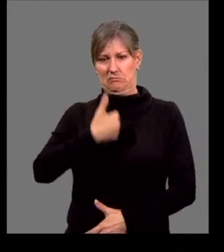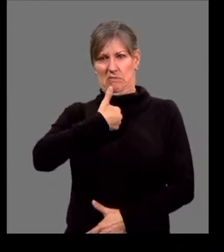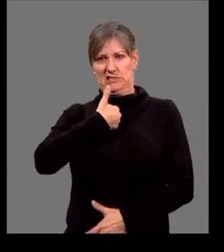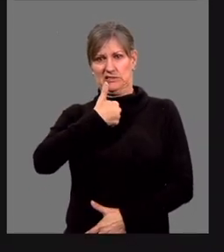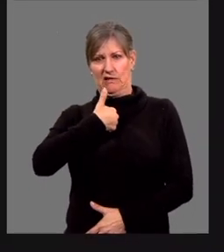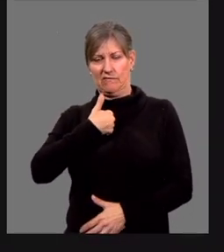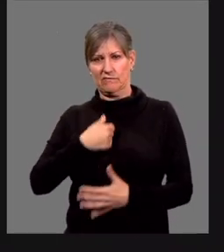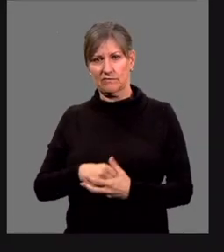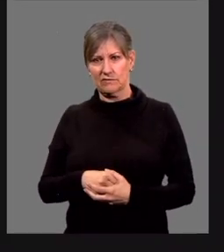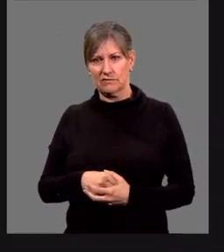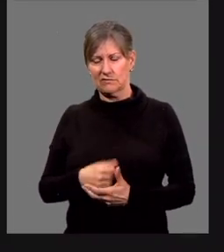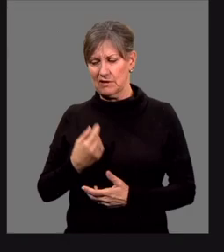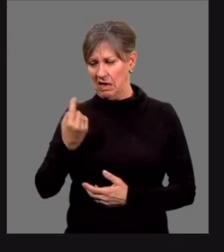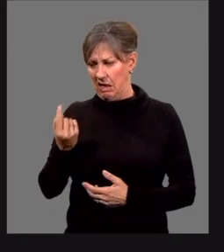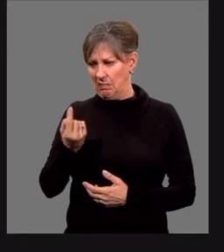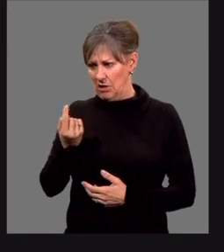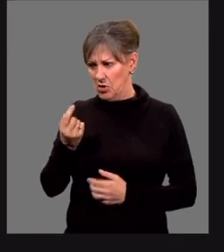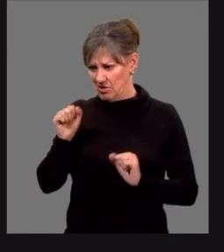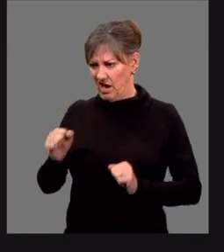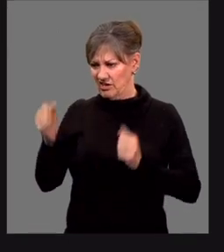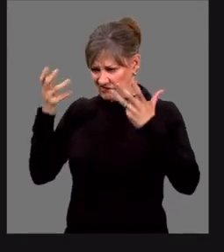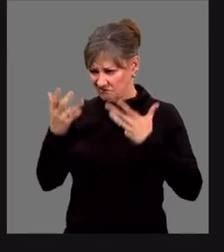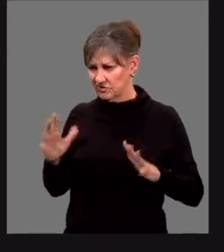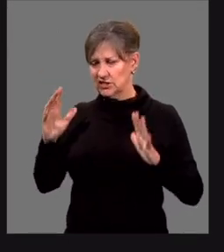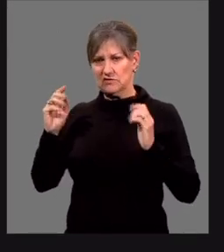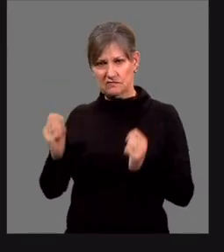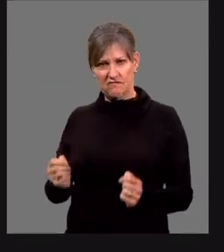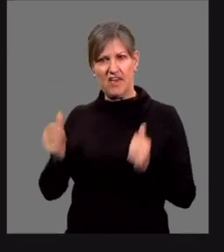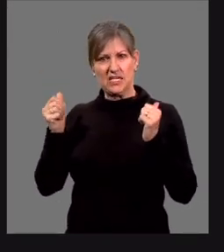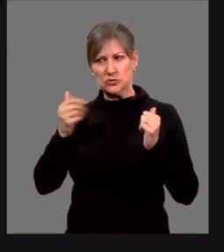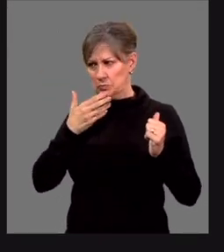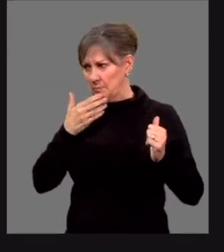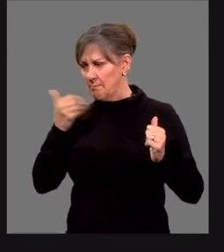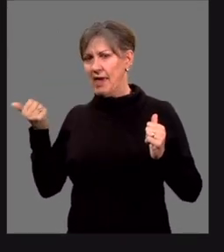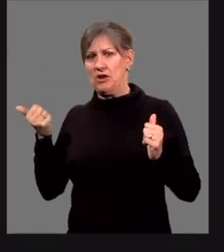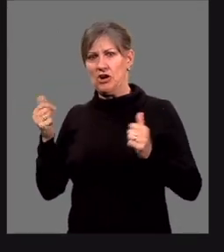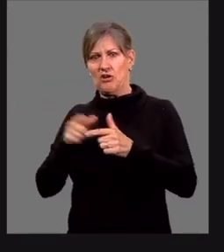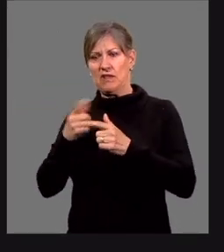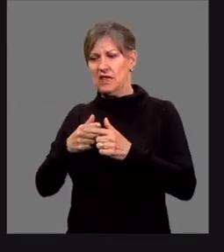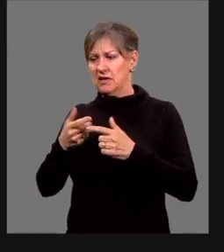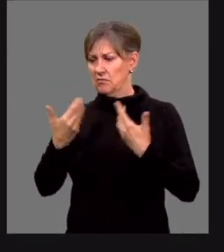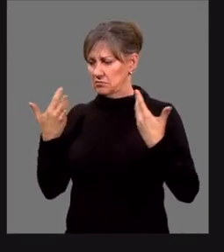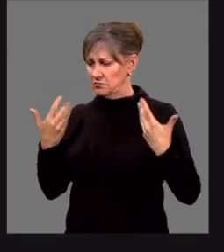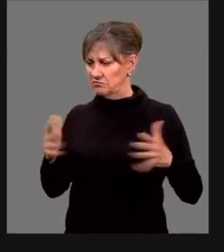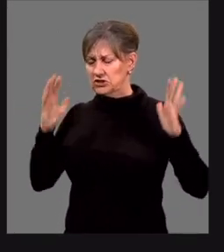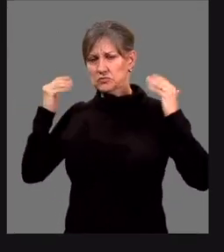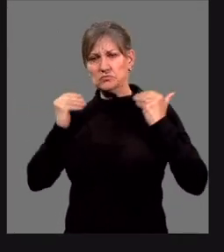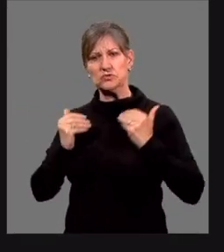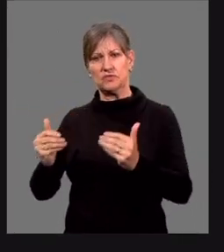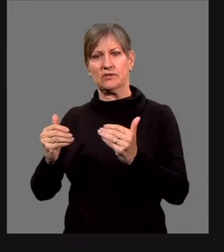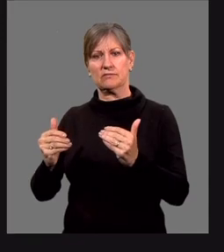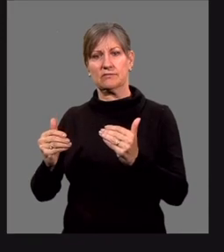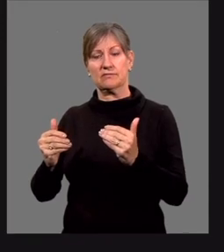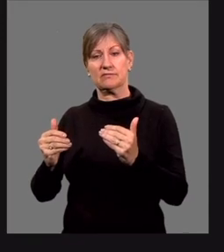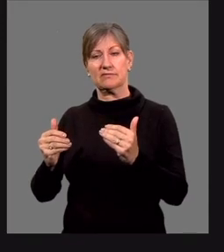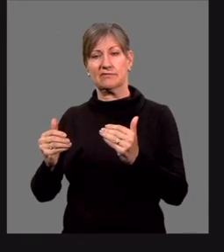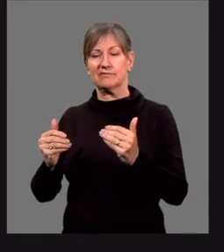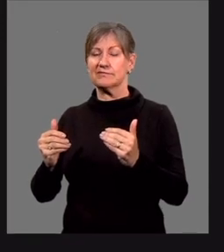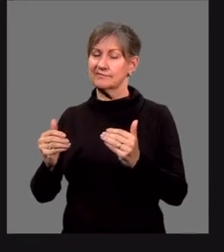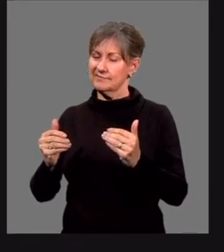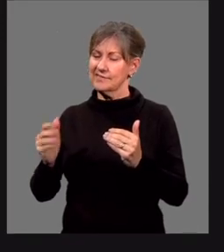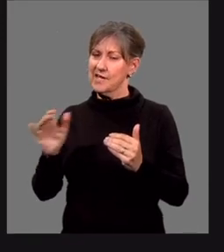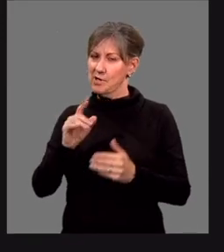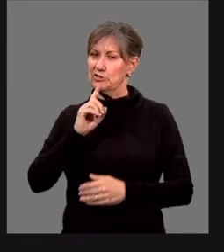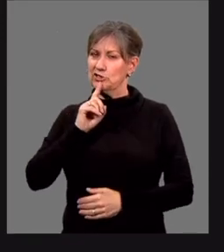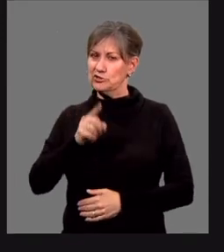my own. Alone, I could get it done faster, better, and then move on. I'm also pretty